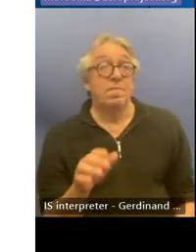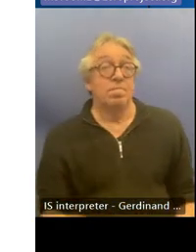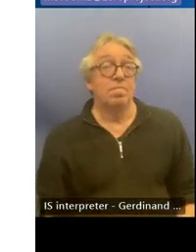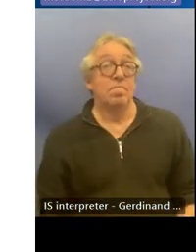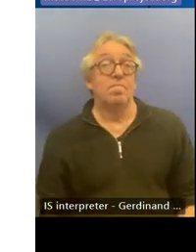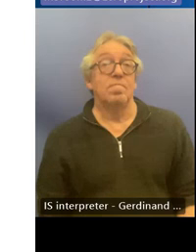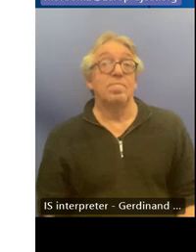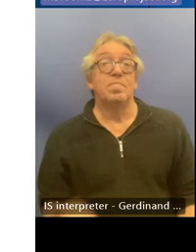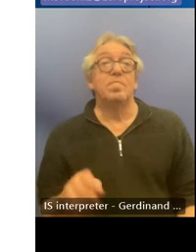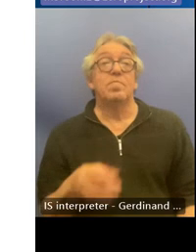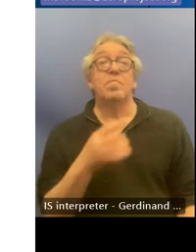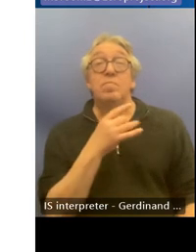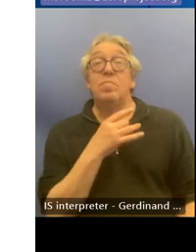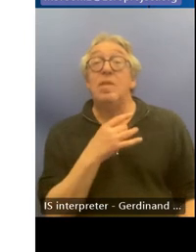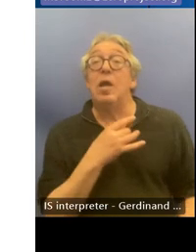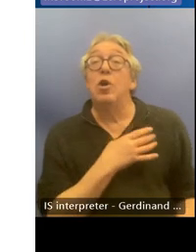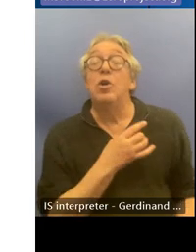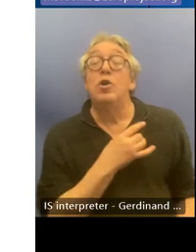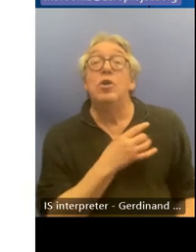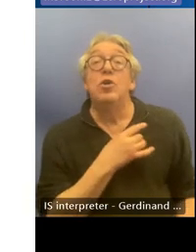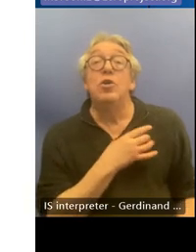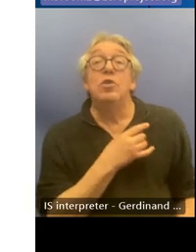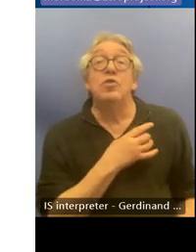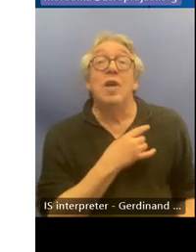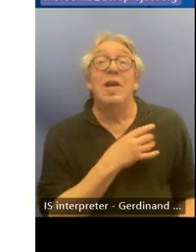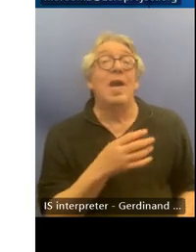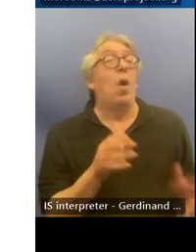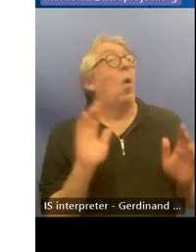Chile are pointing towards inclusive education.